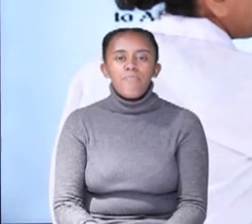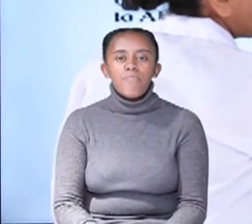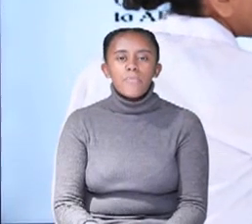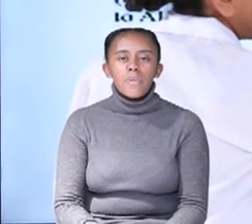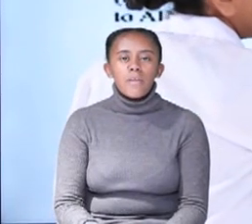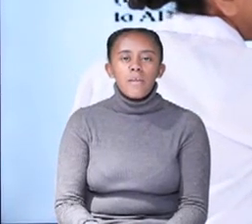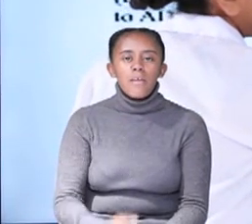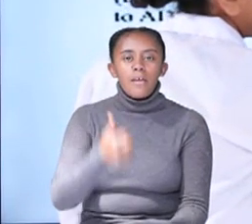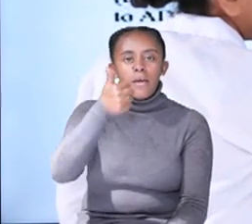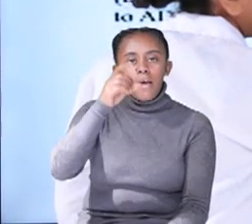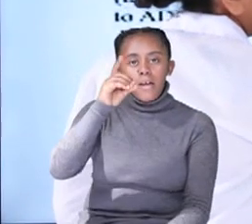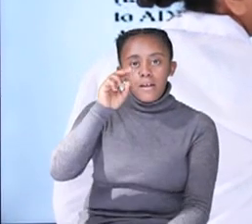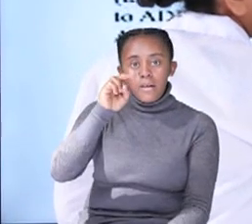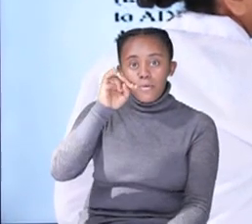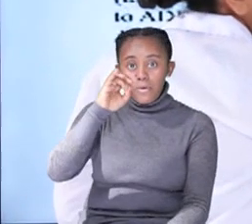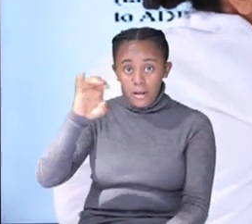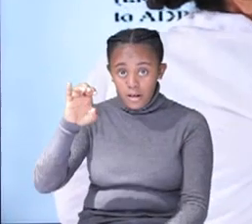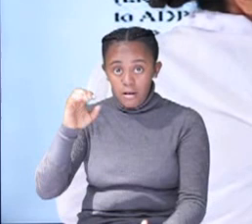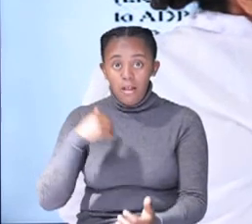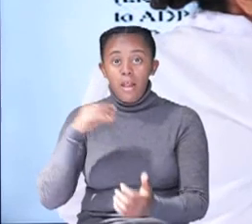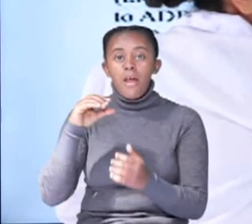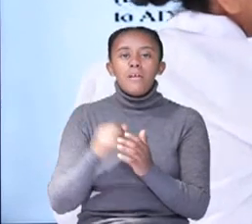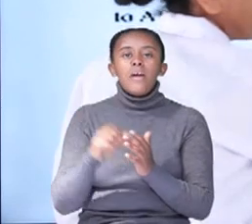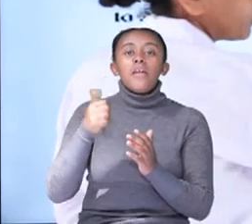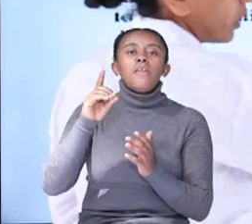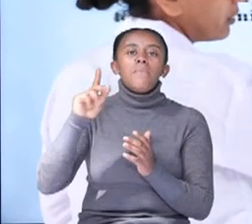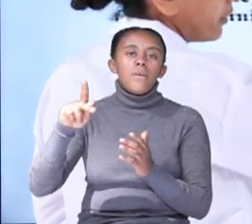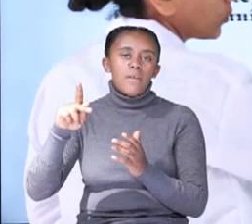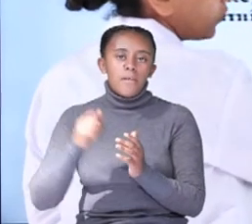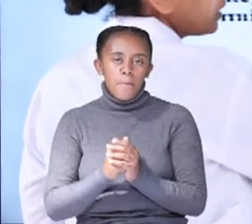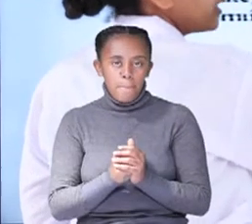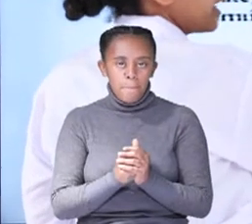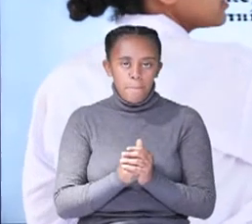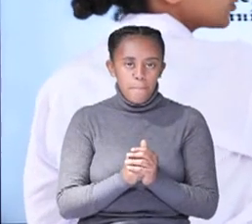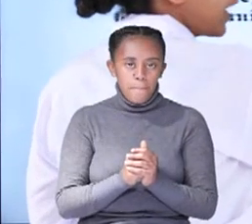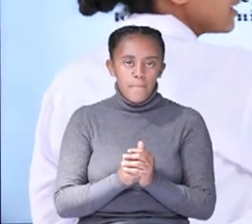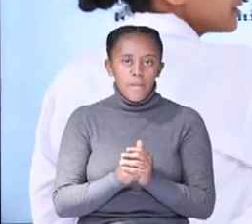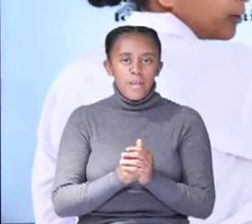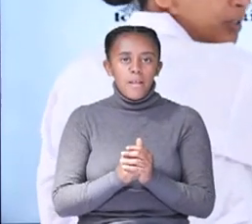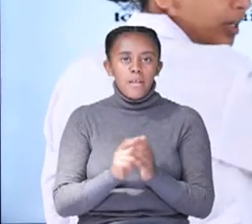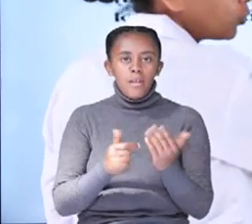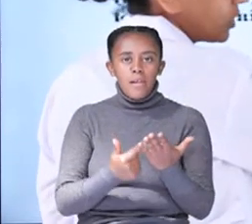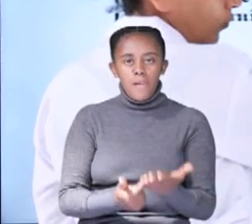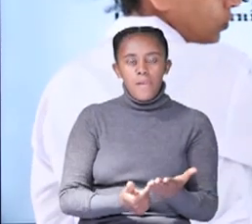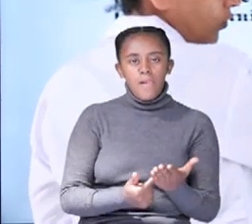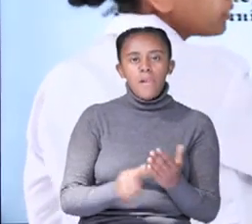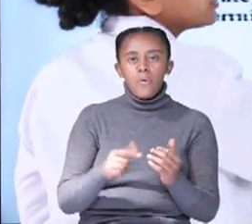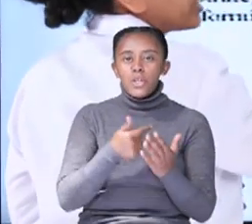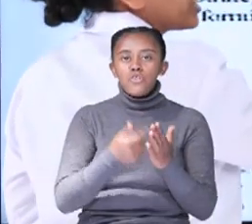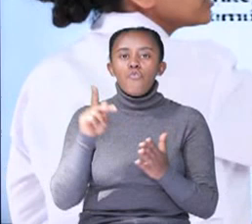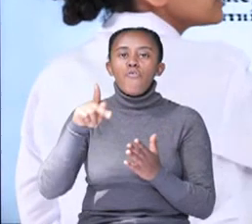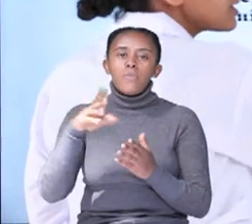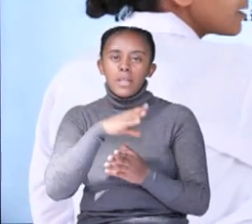have adenosine diphosphate. This molecule is adenosine diphosphate, and this one is substrate with